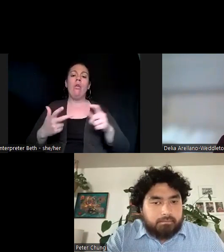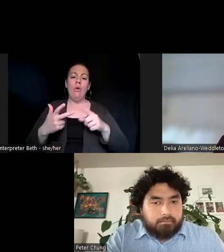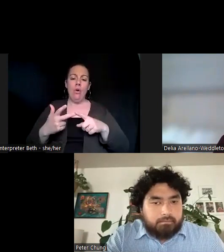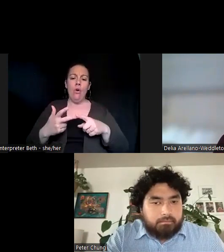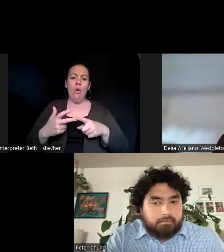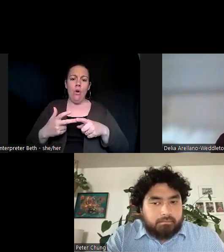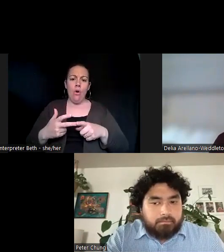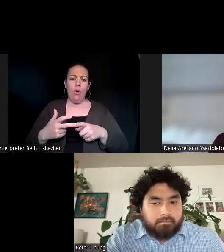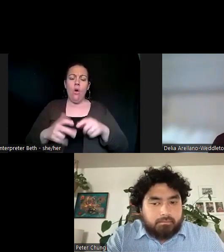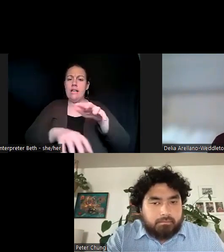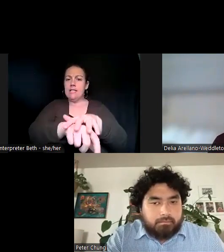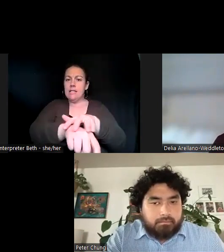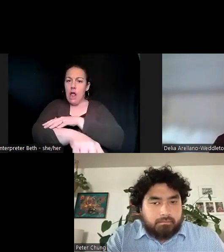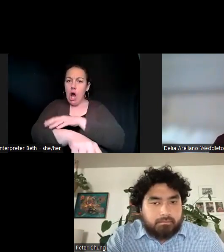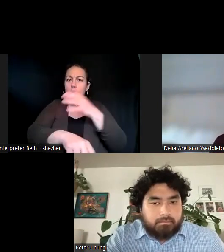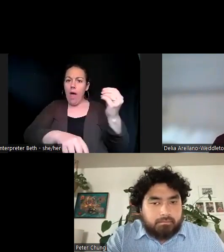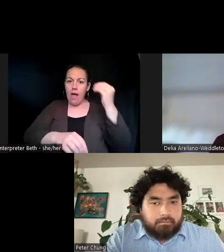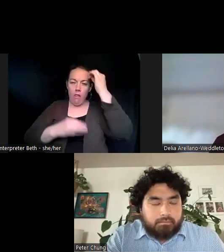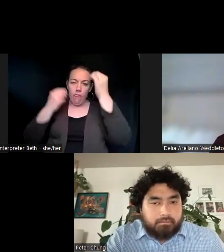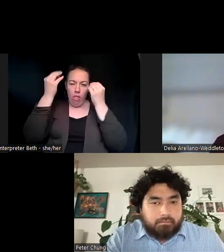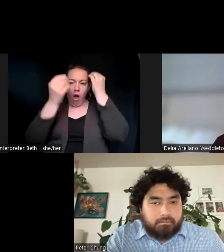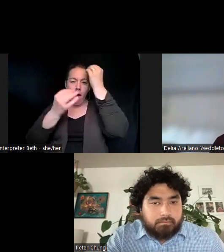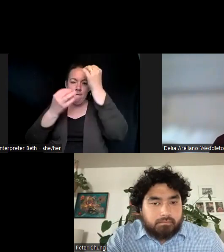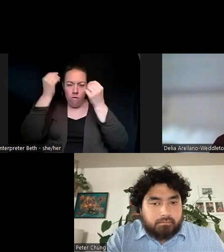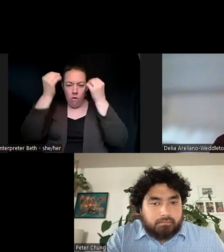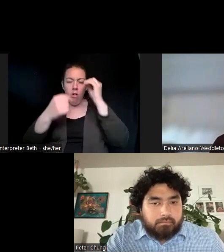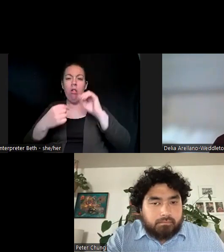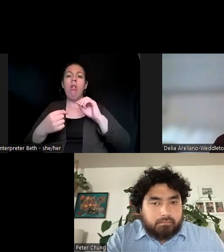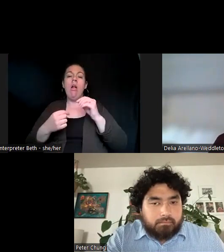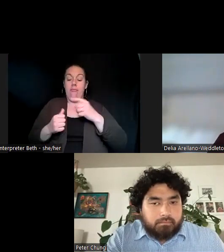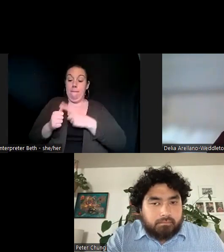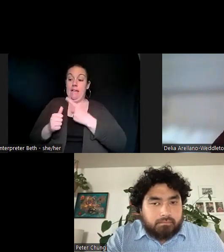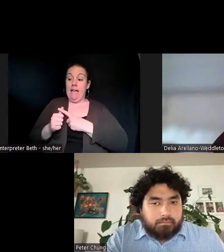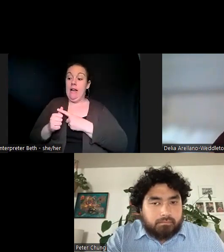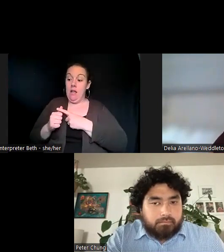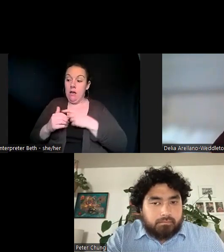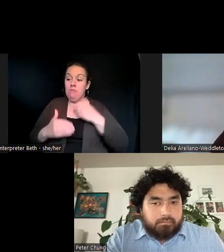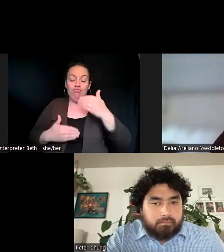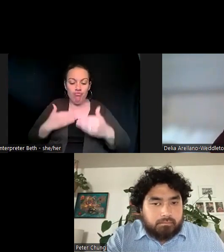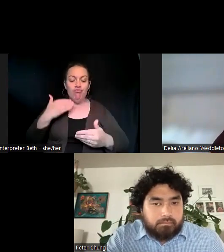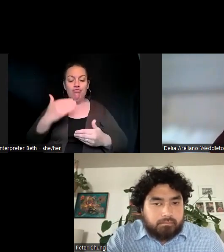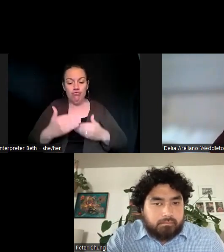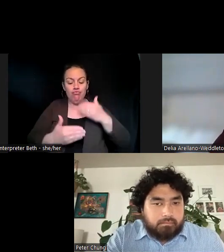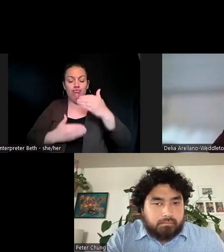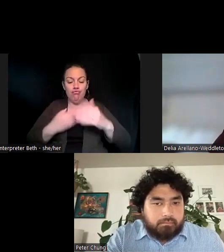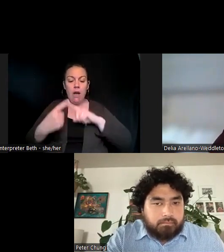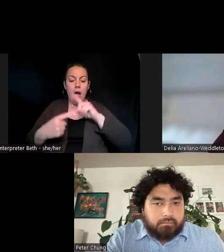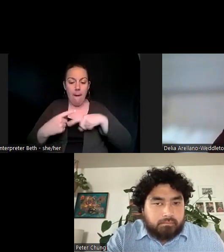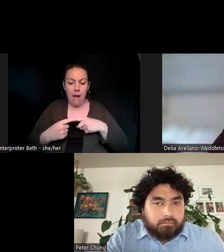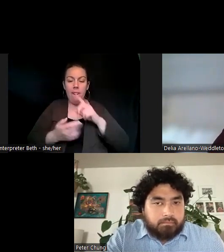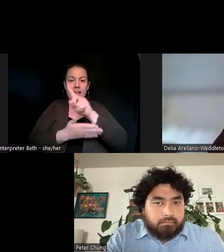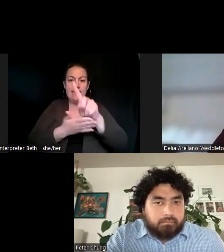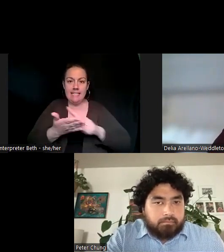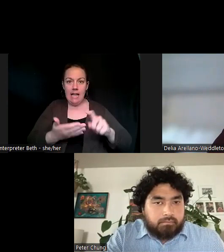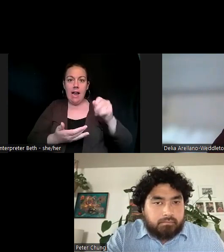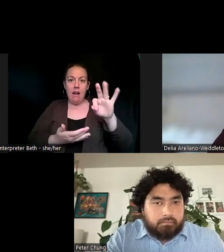of being slow and thoughtful at the very beginning about the design of the program, not just sort of like rushing in and being like, all right, we have this great idea, we're going to spend this money in this way,